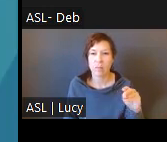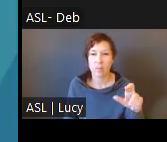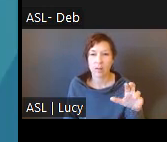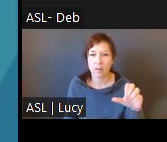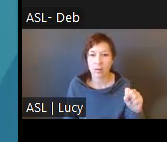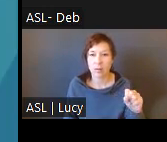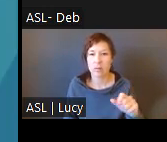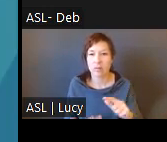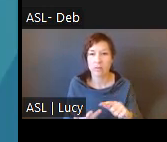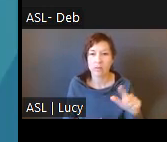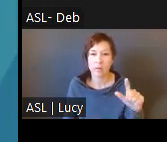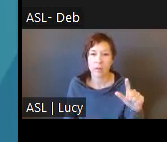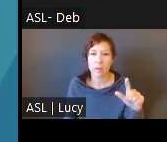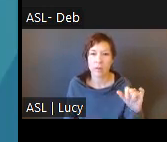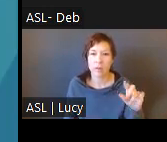Morning.